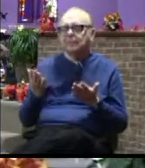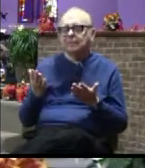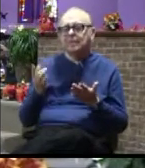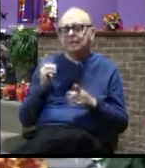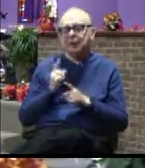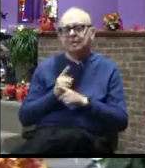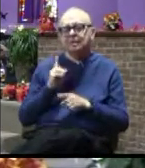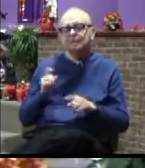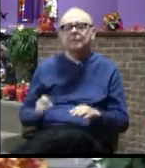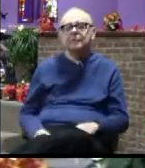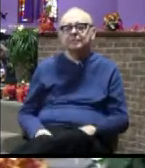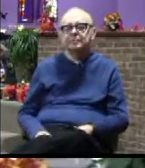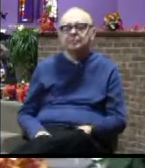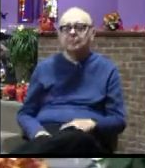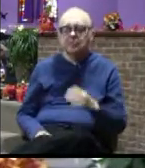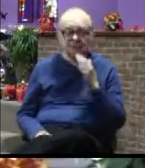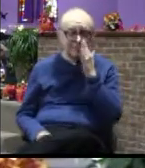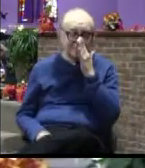Right?